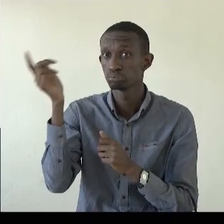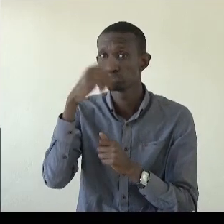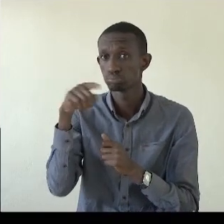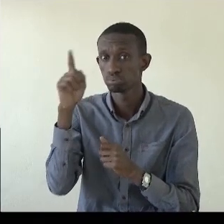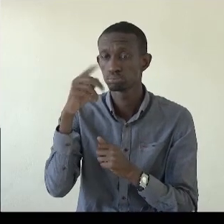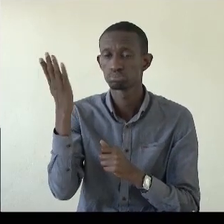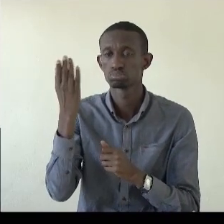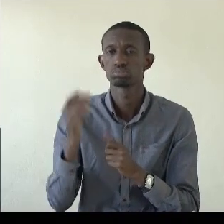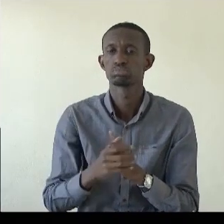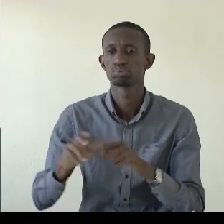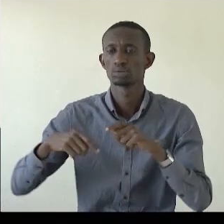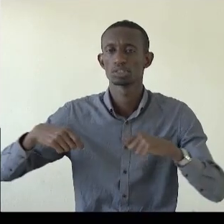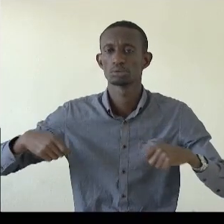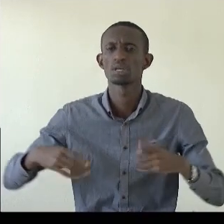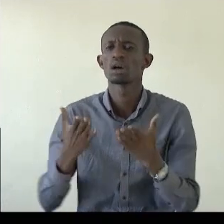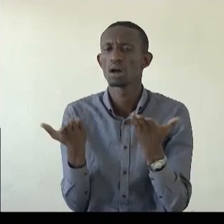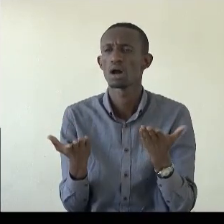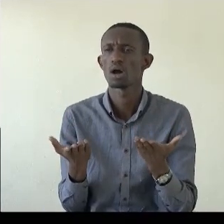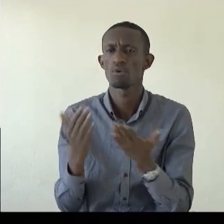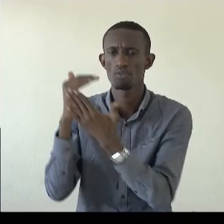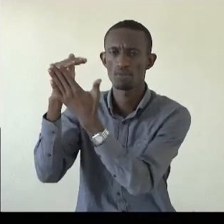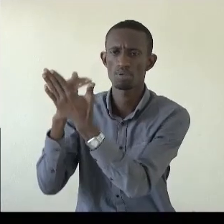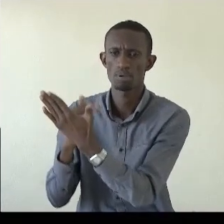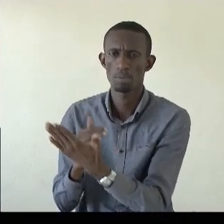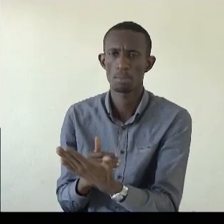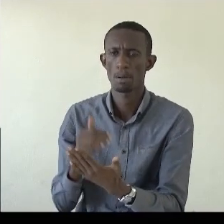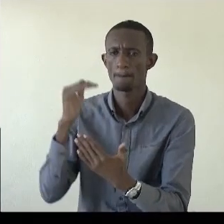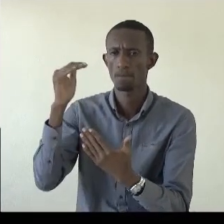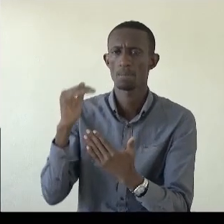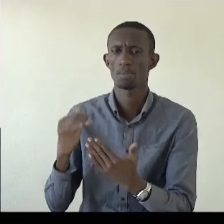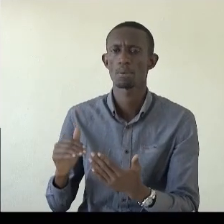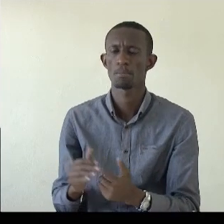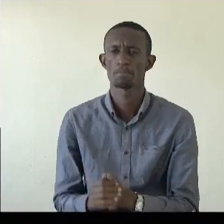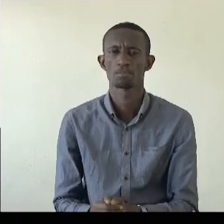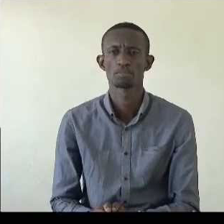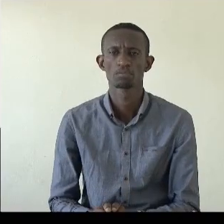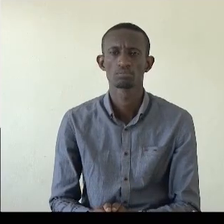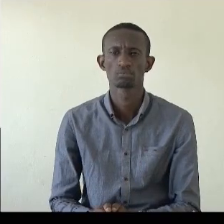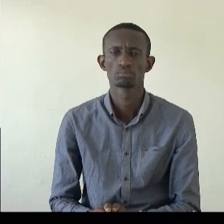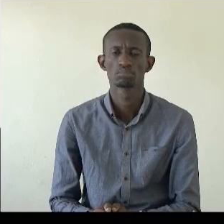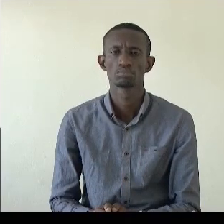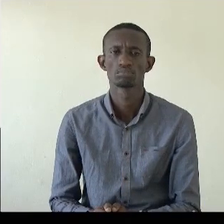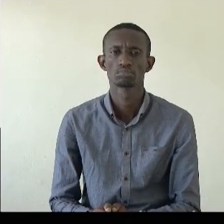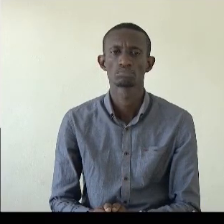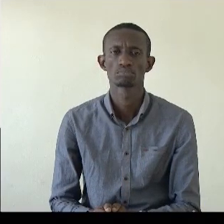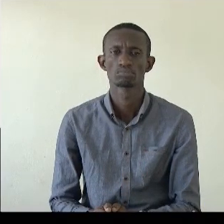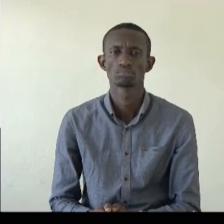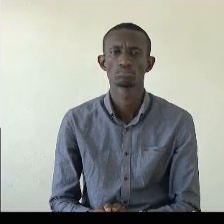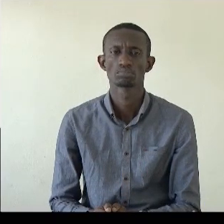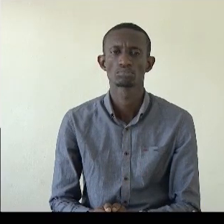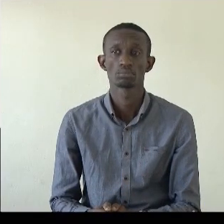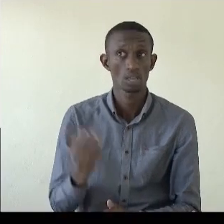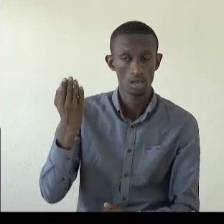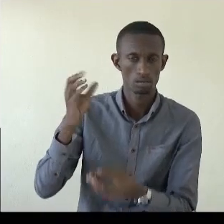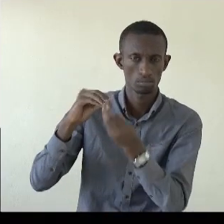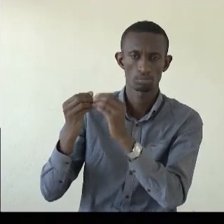place, how do we classify them as fully as possible? So we have, that is Roman number